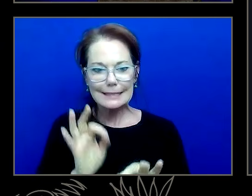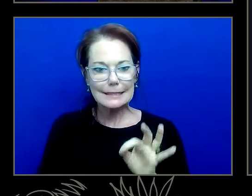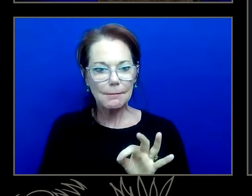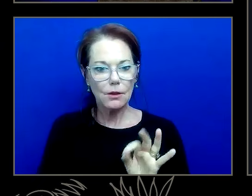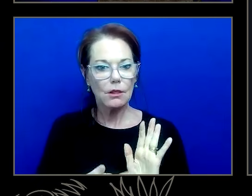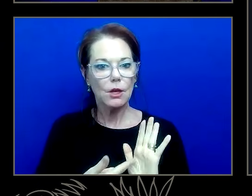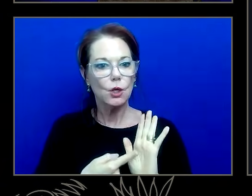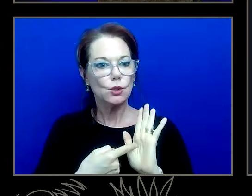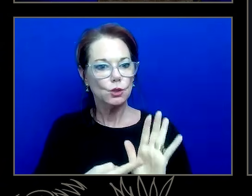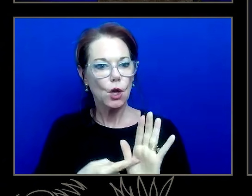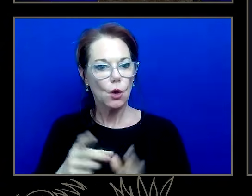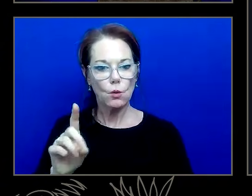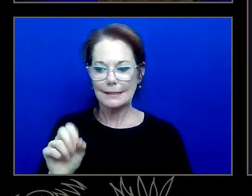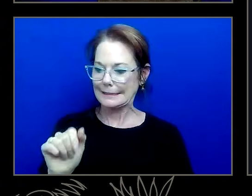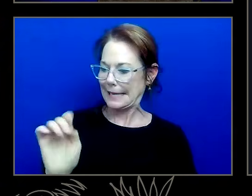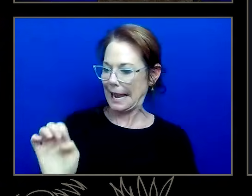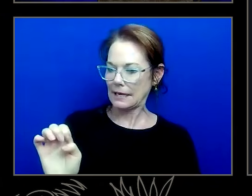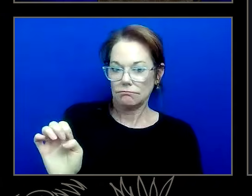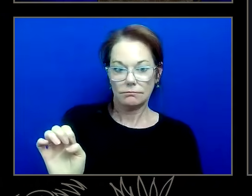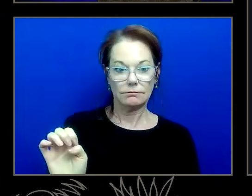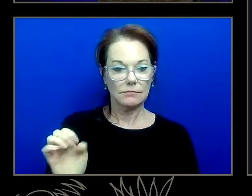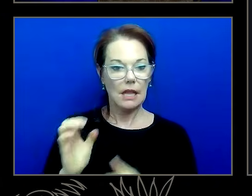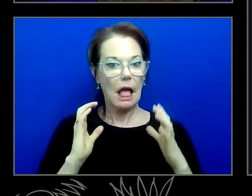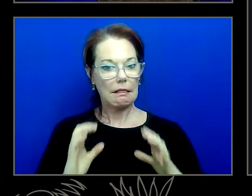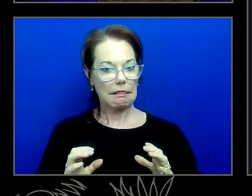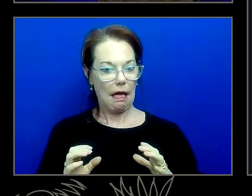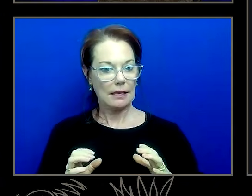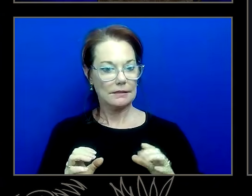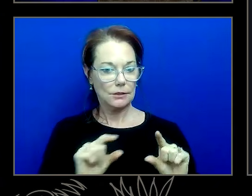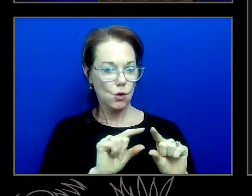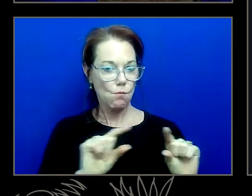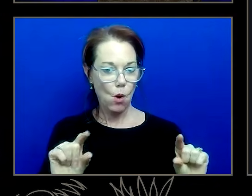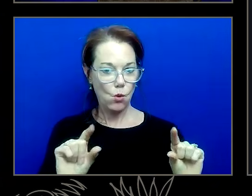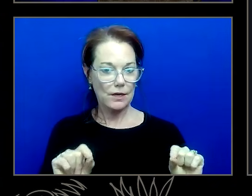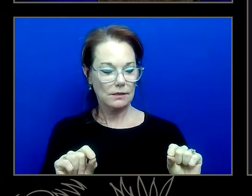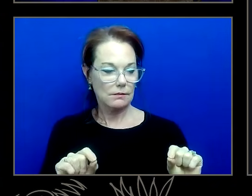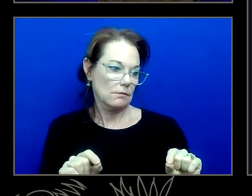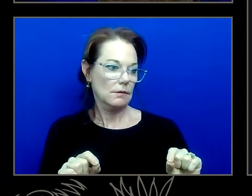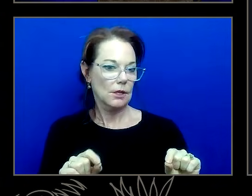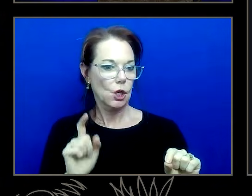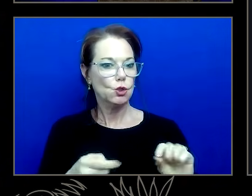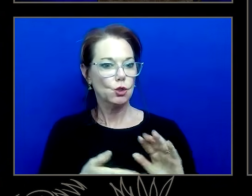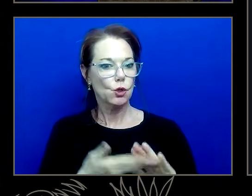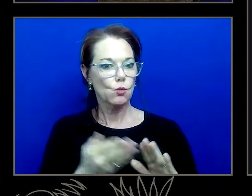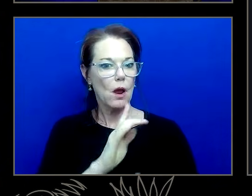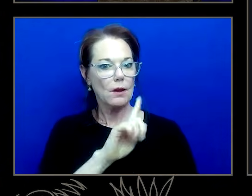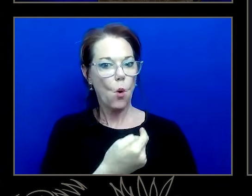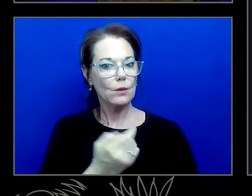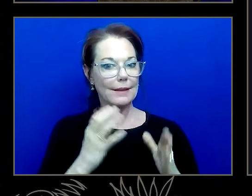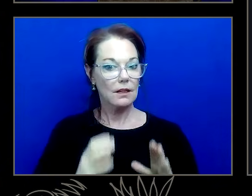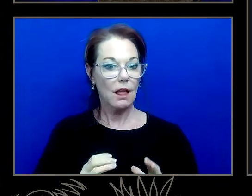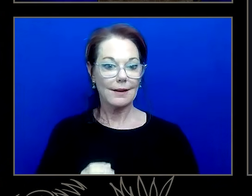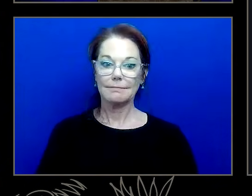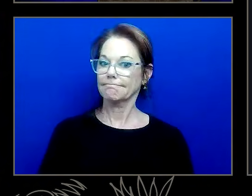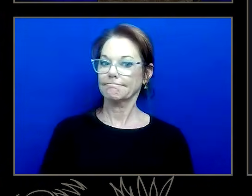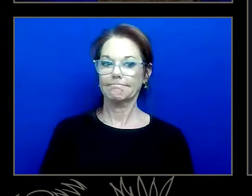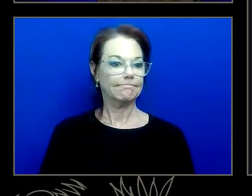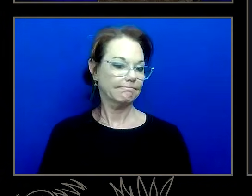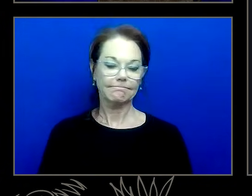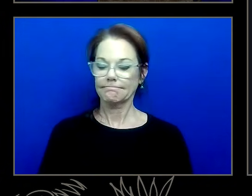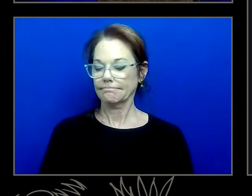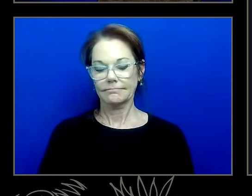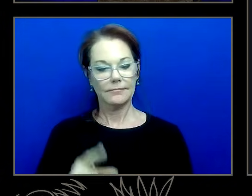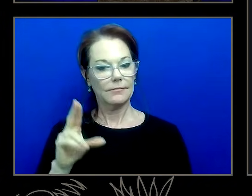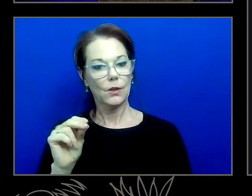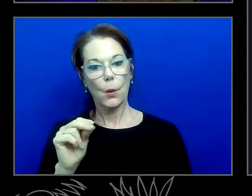date. How hard could this be? It's a client component, so surely this will only run on the client. Not exactly.